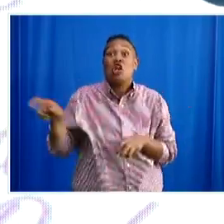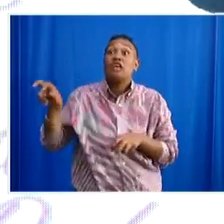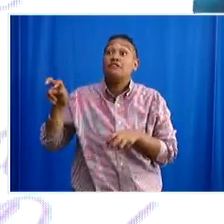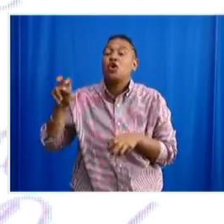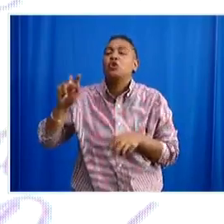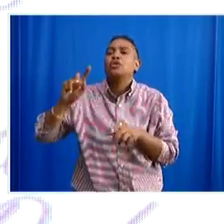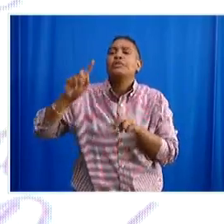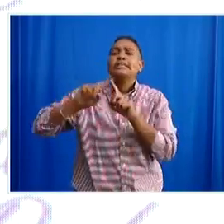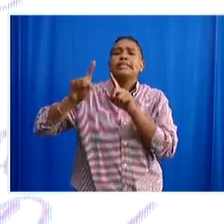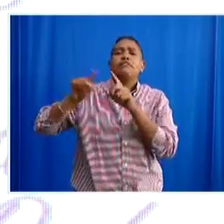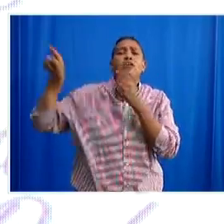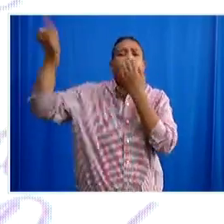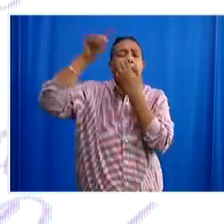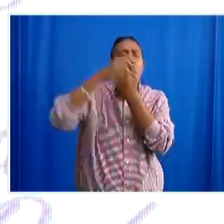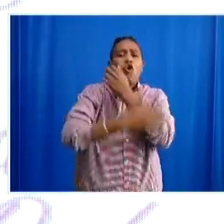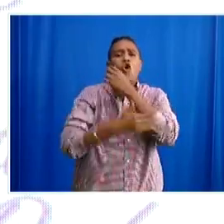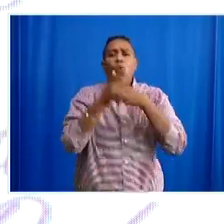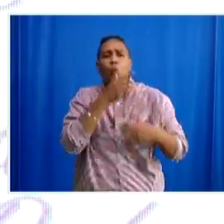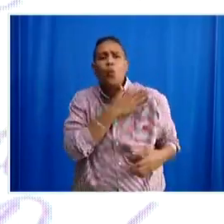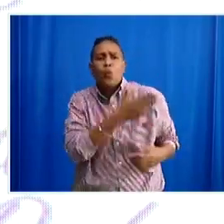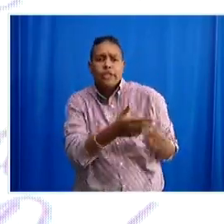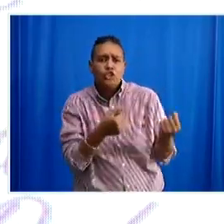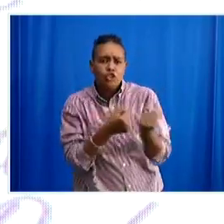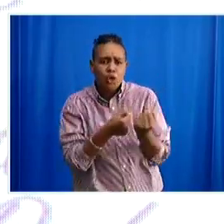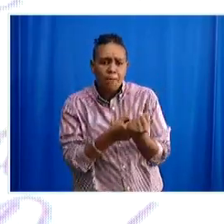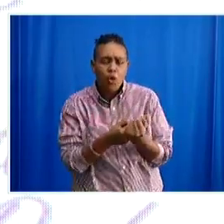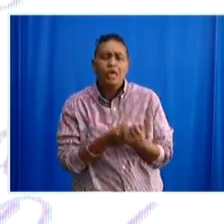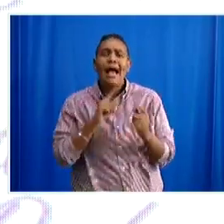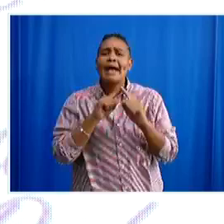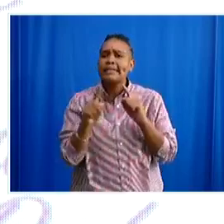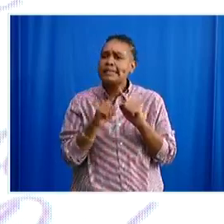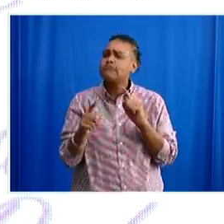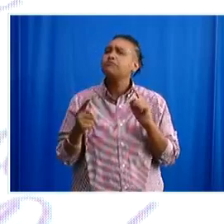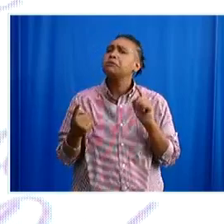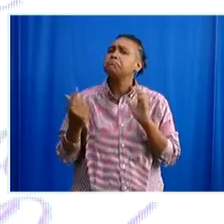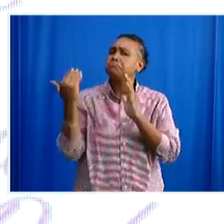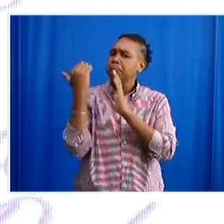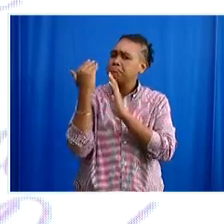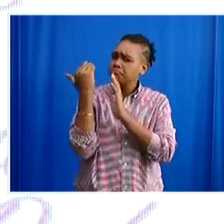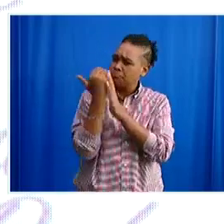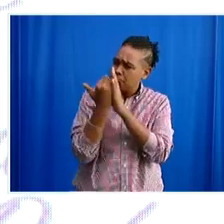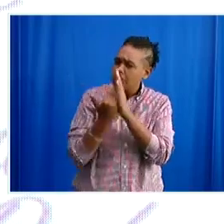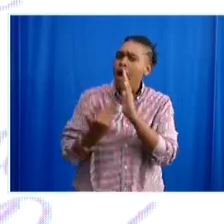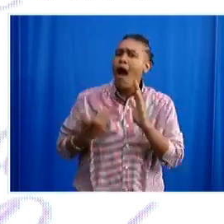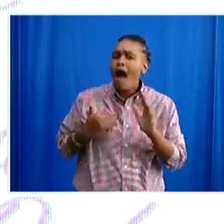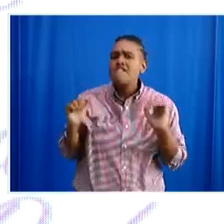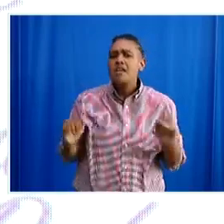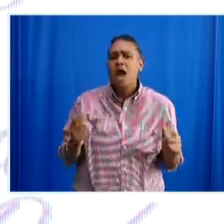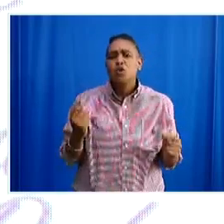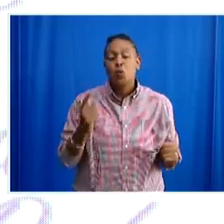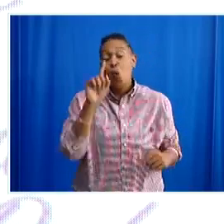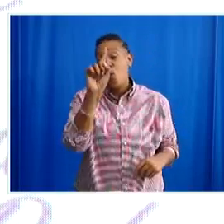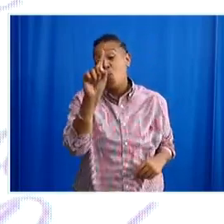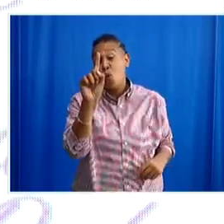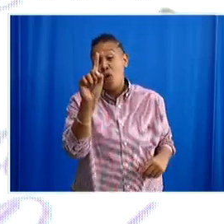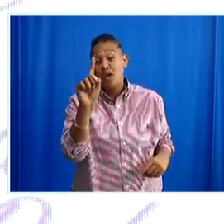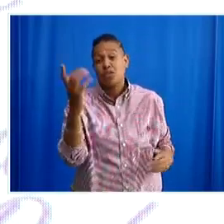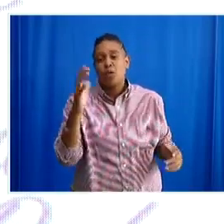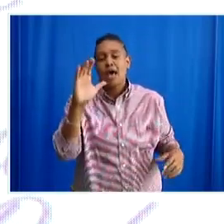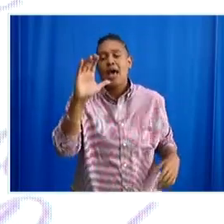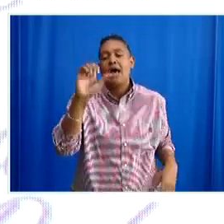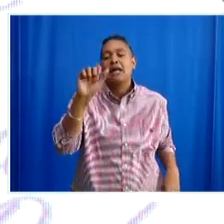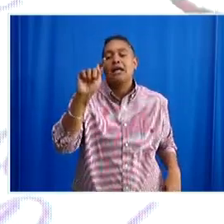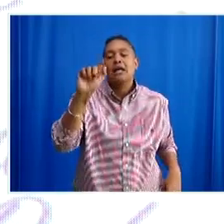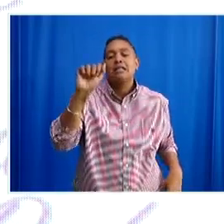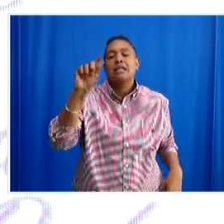willing to take it on. And various instruments exist to do this. And one of those instruments is a